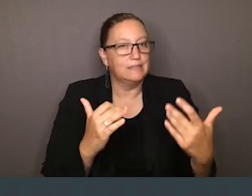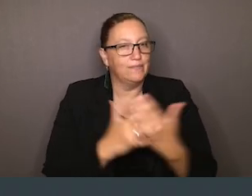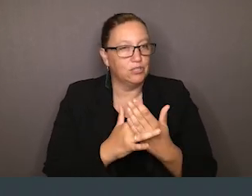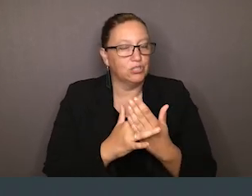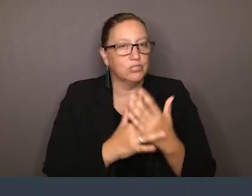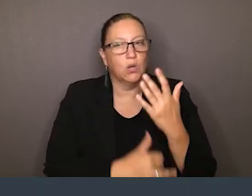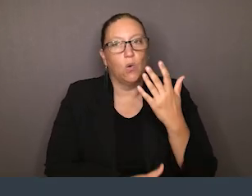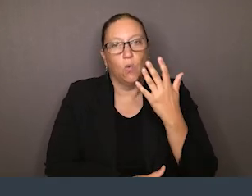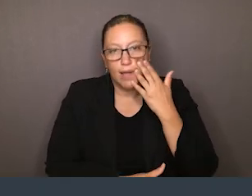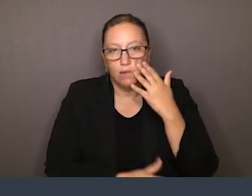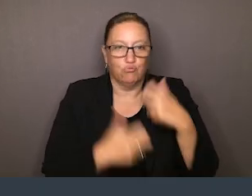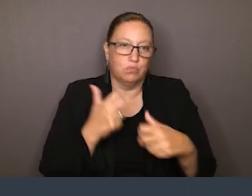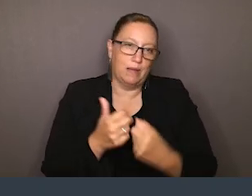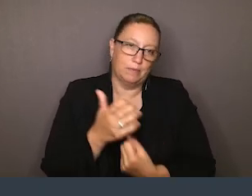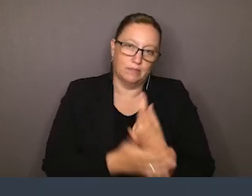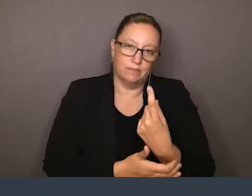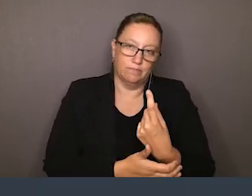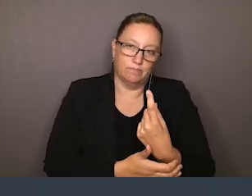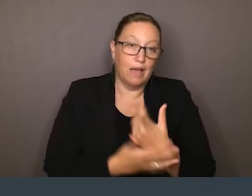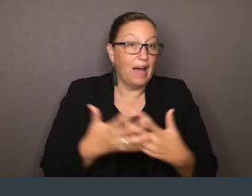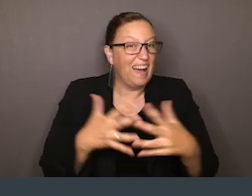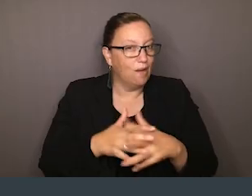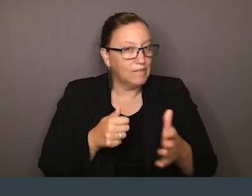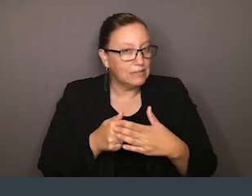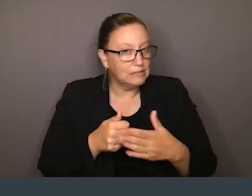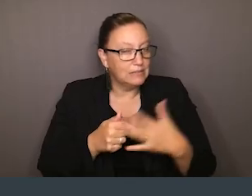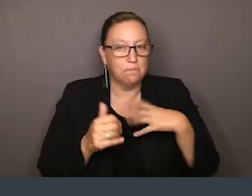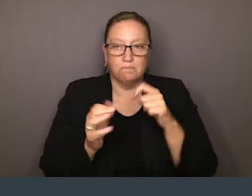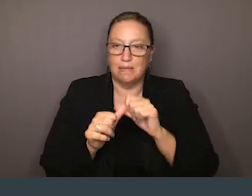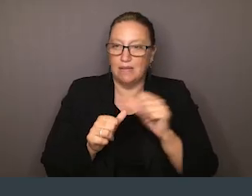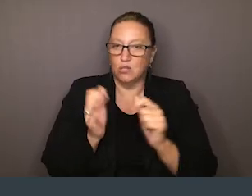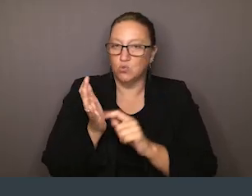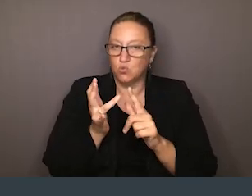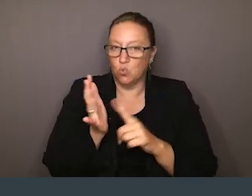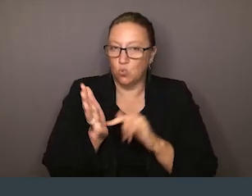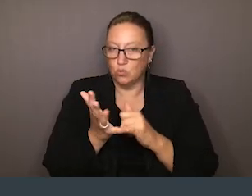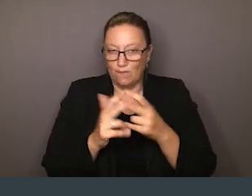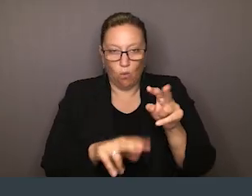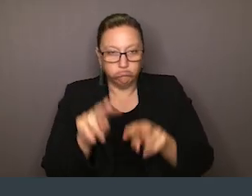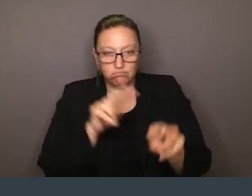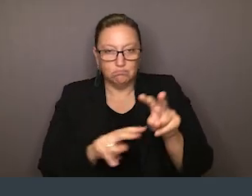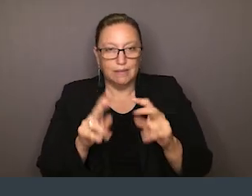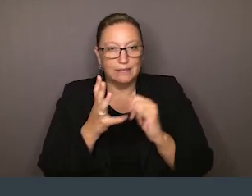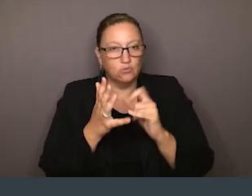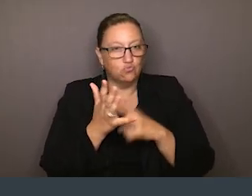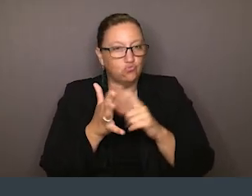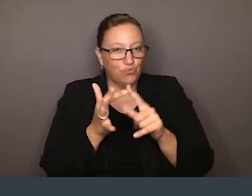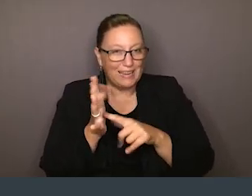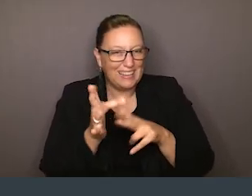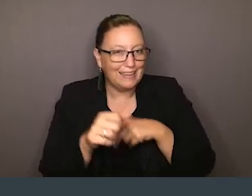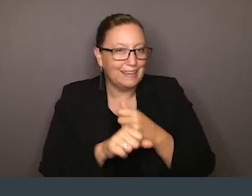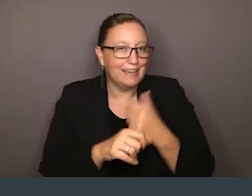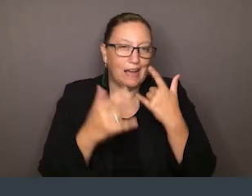key part of this is developing better tools for things like screening, assessment, and measuring treatment